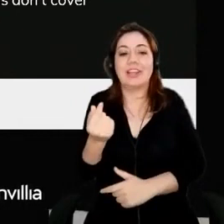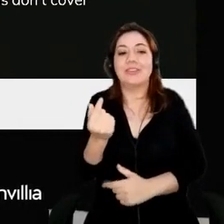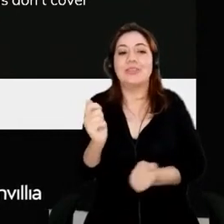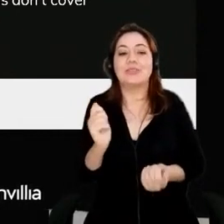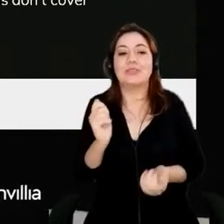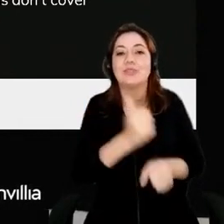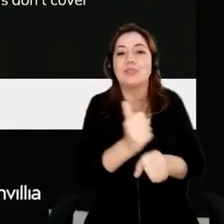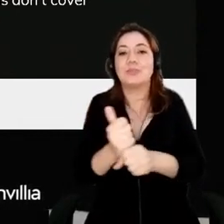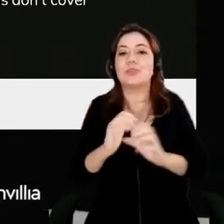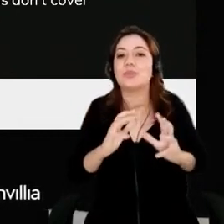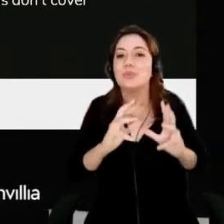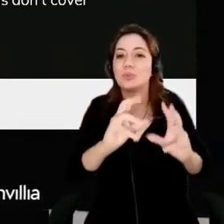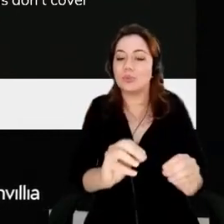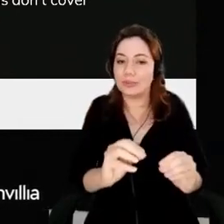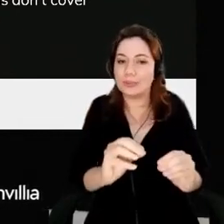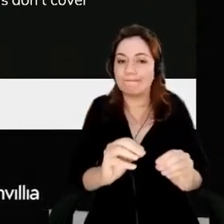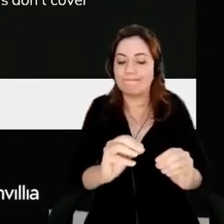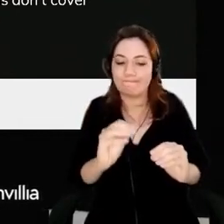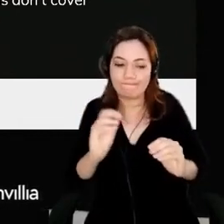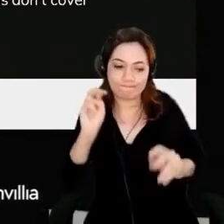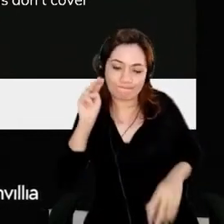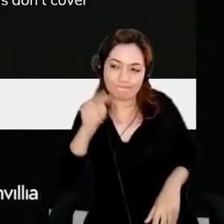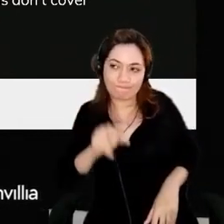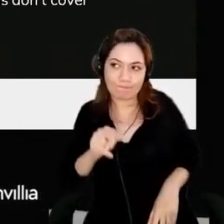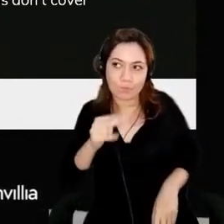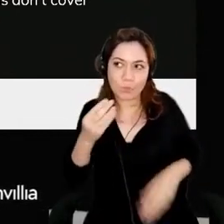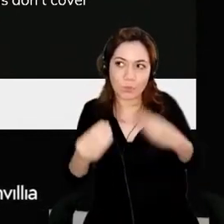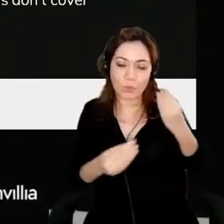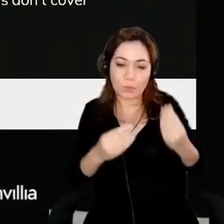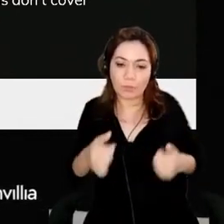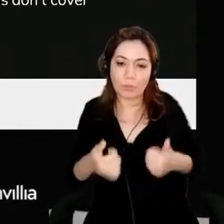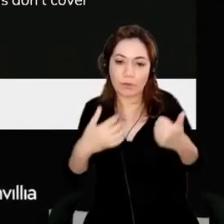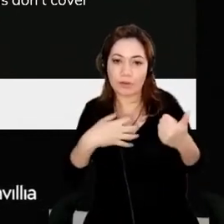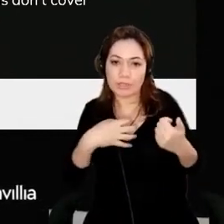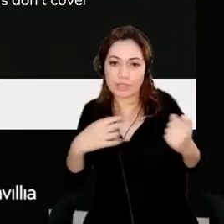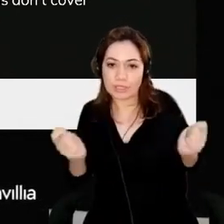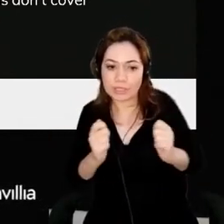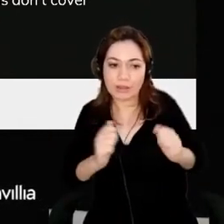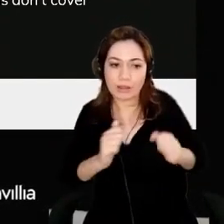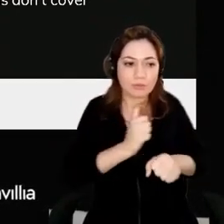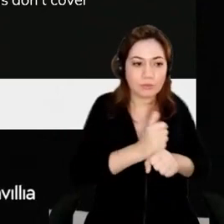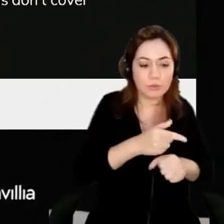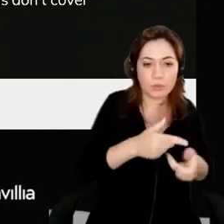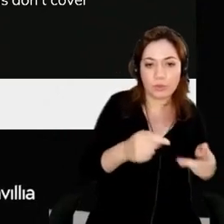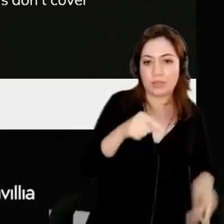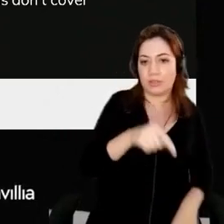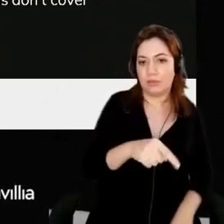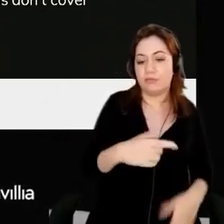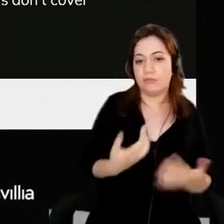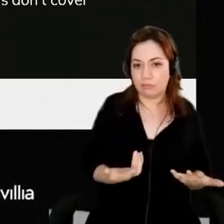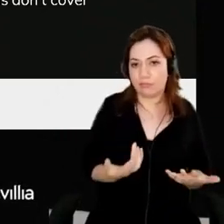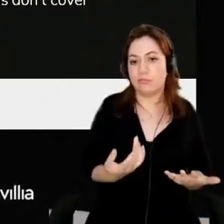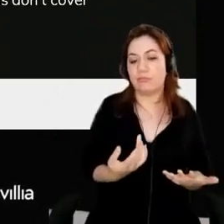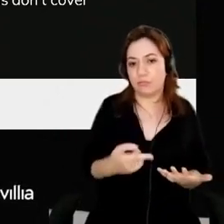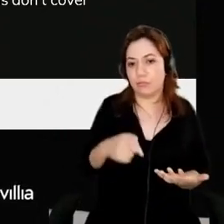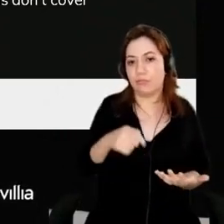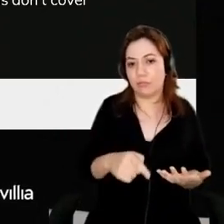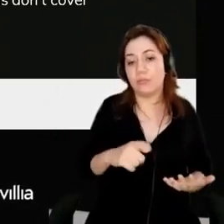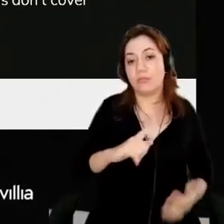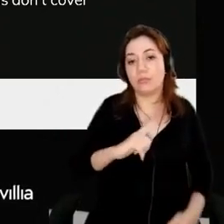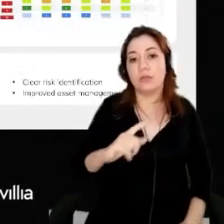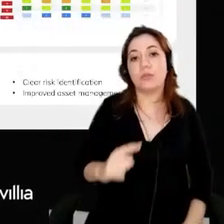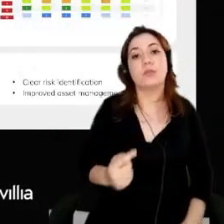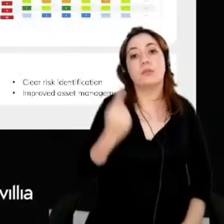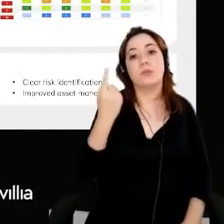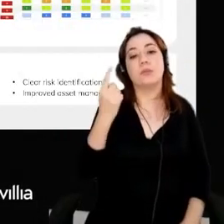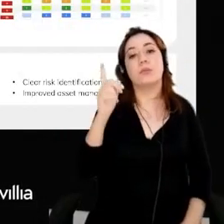that they can go about doing something like that, right? And so one of the applications that we've